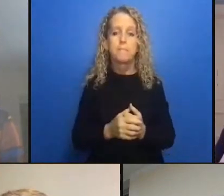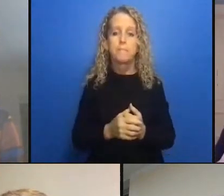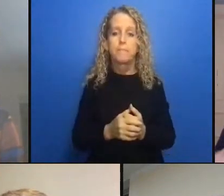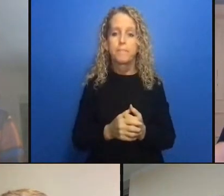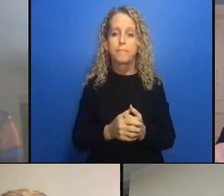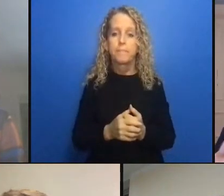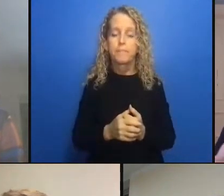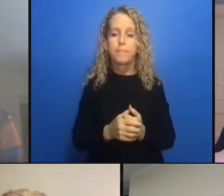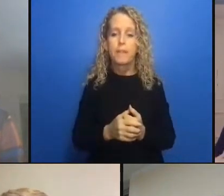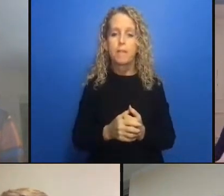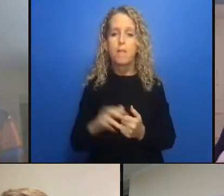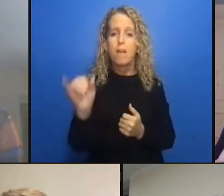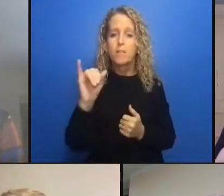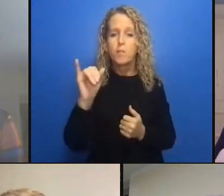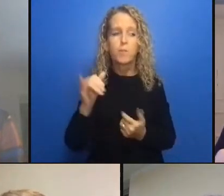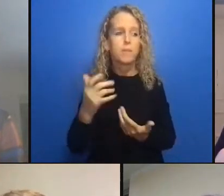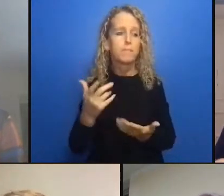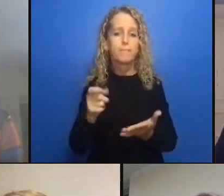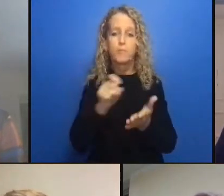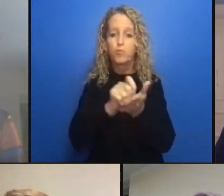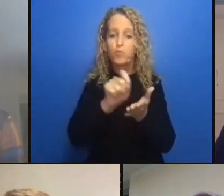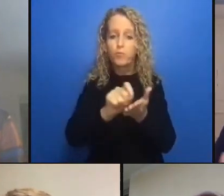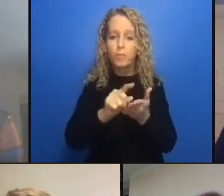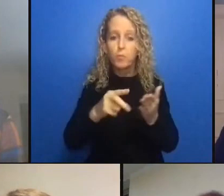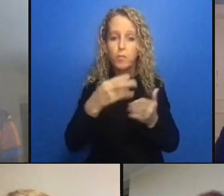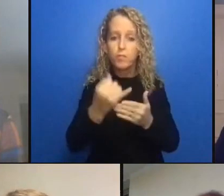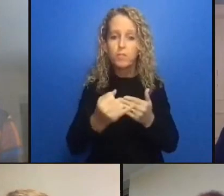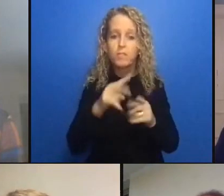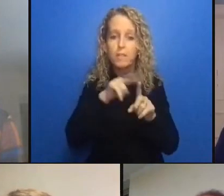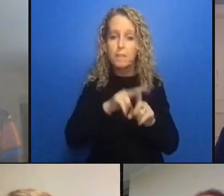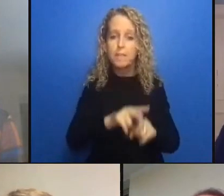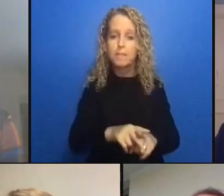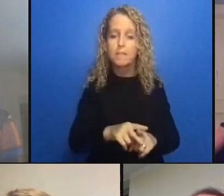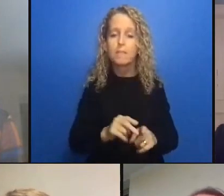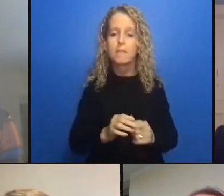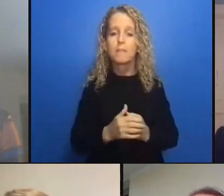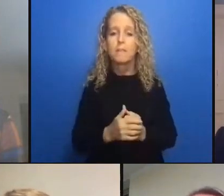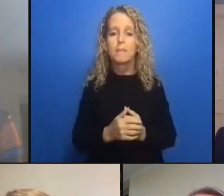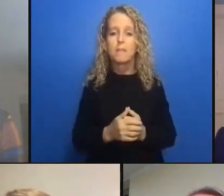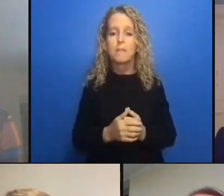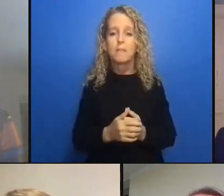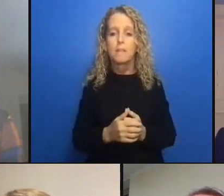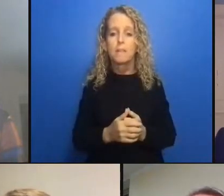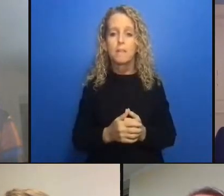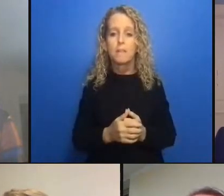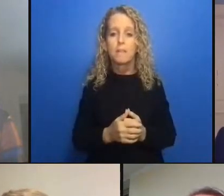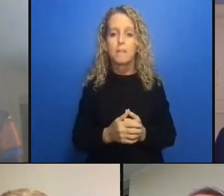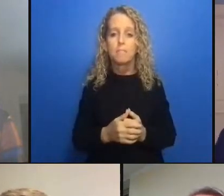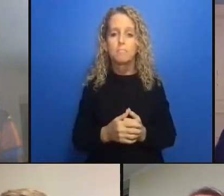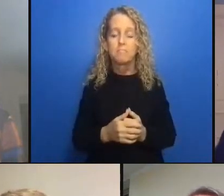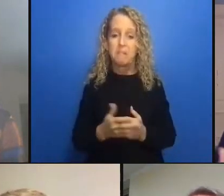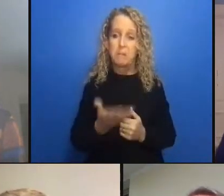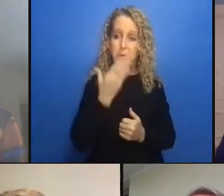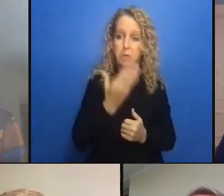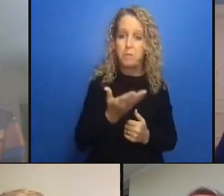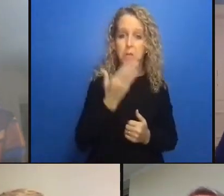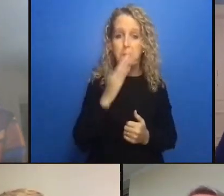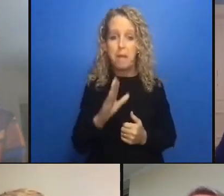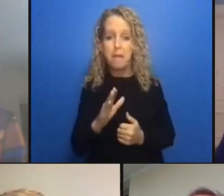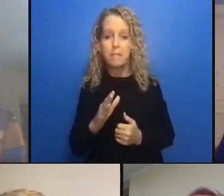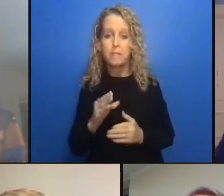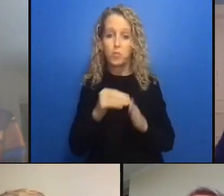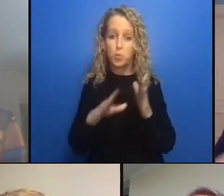risk assignments and then on the other side, you know, does that drown somebody in too much work? And how do I stay